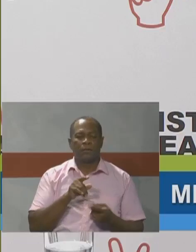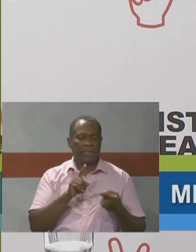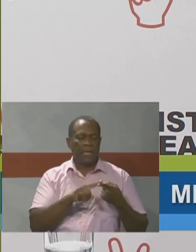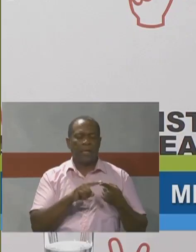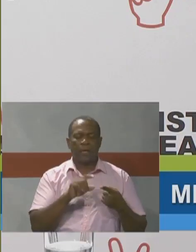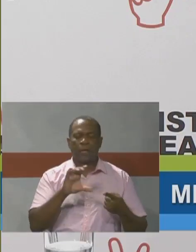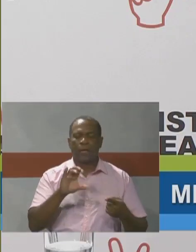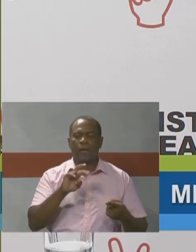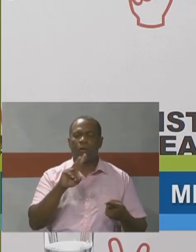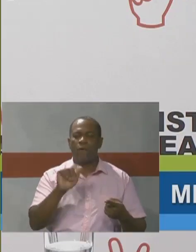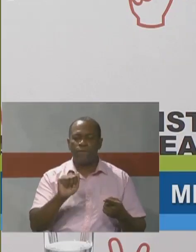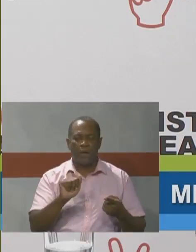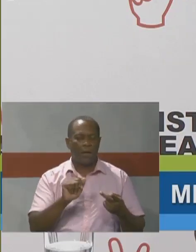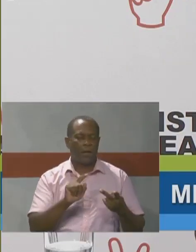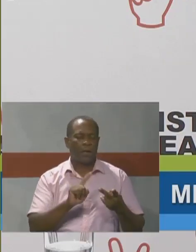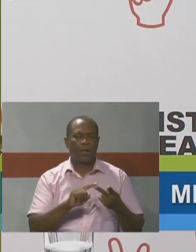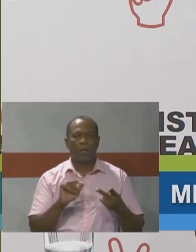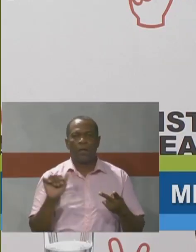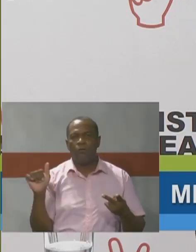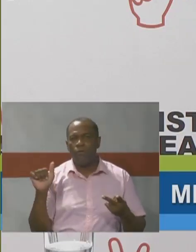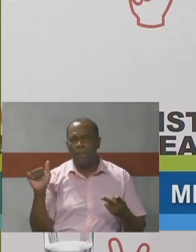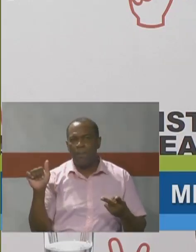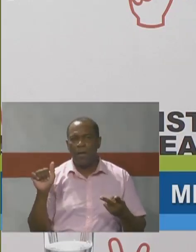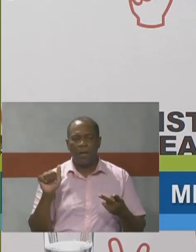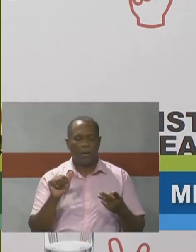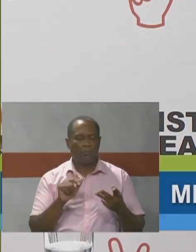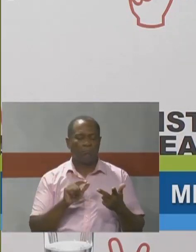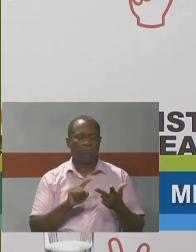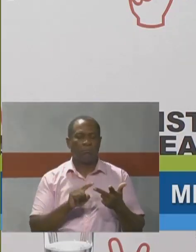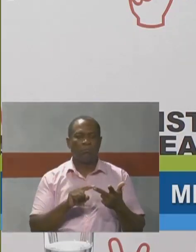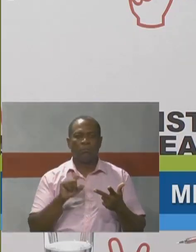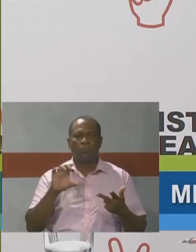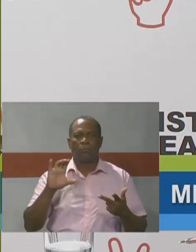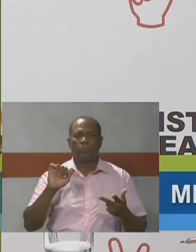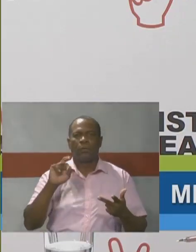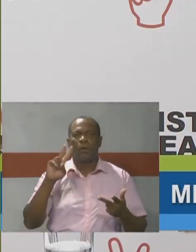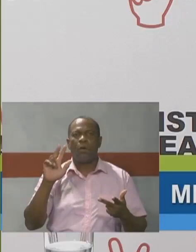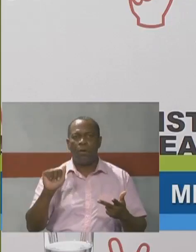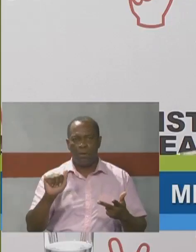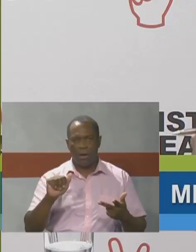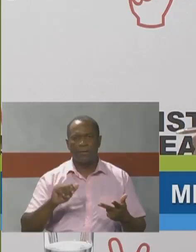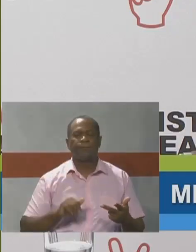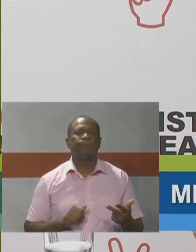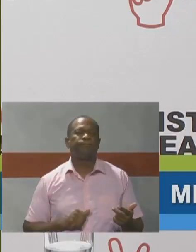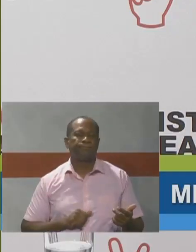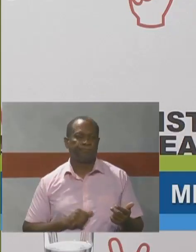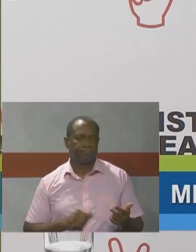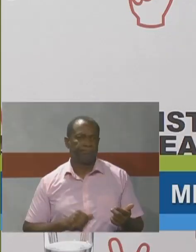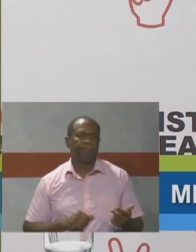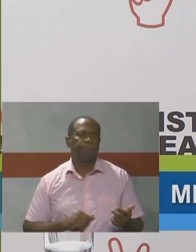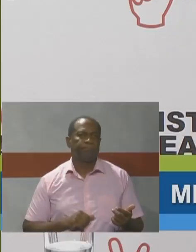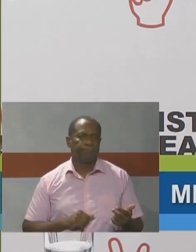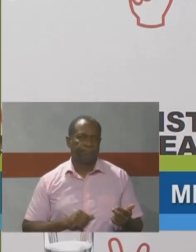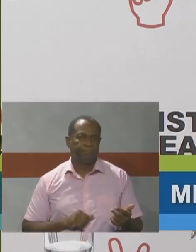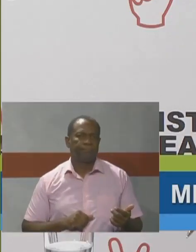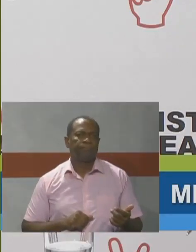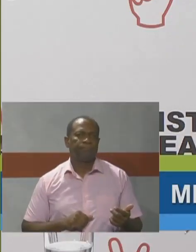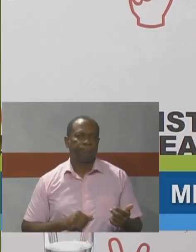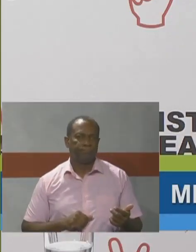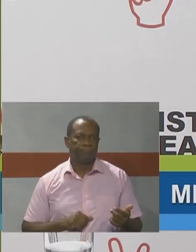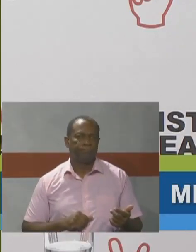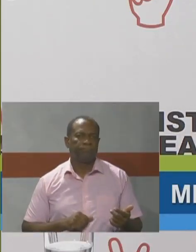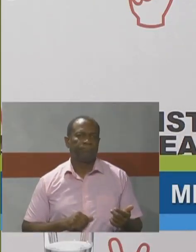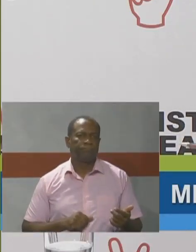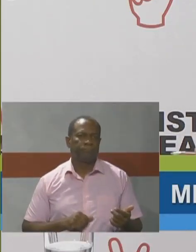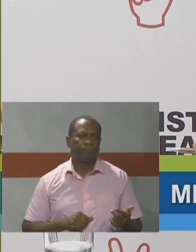Arima facility, you had Cora. 3 facilities dedicated to very often the most severe